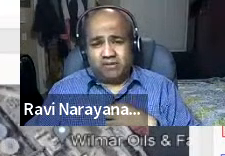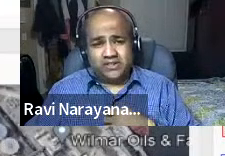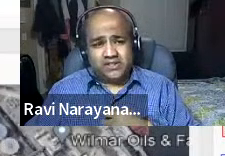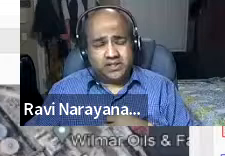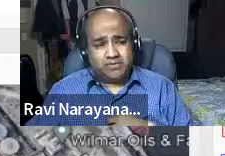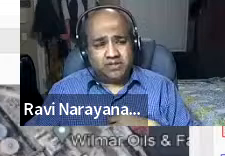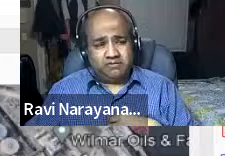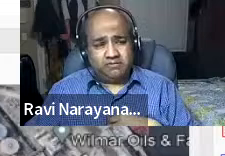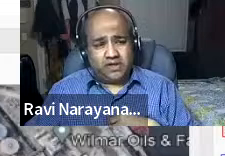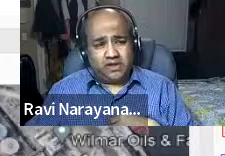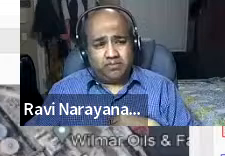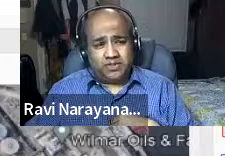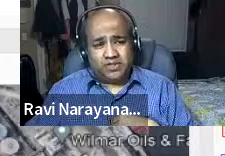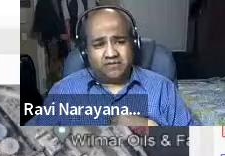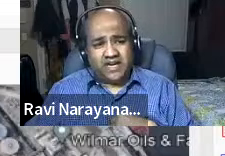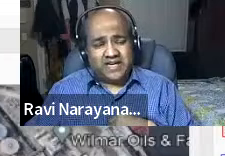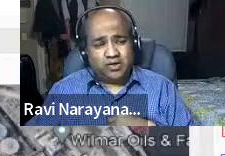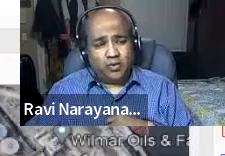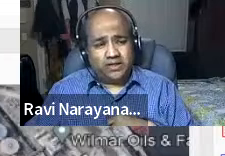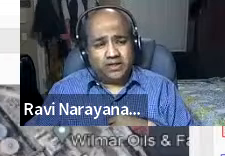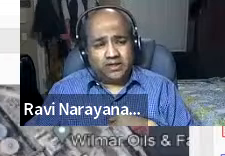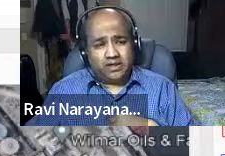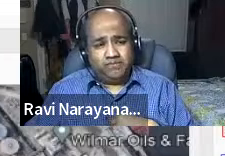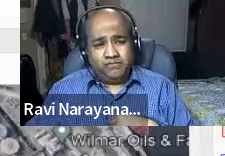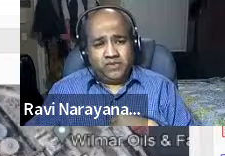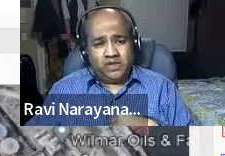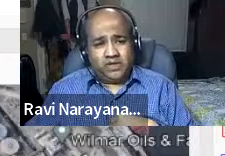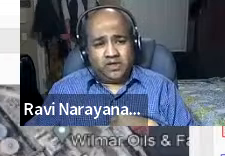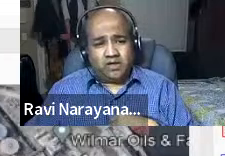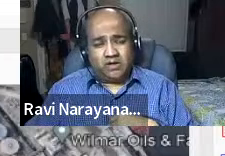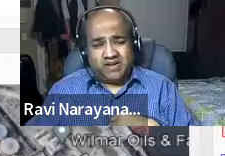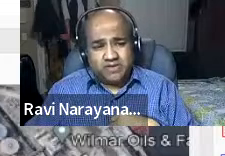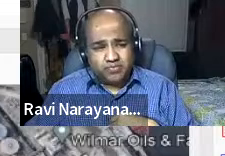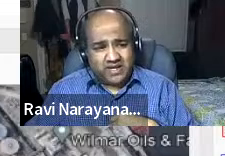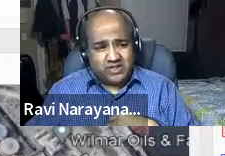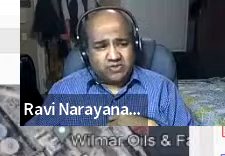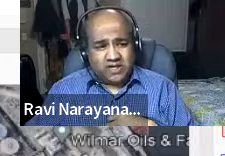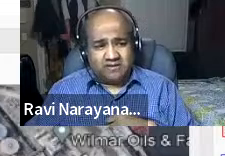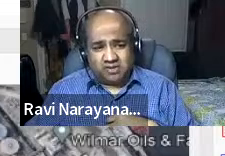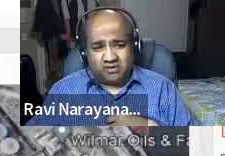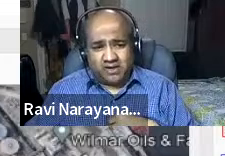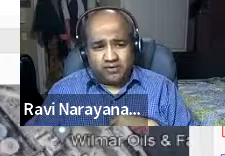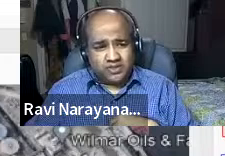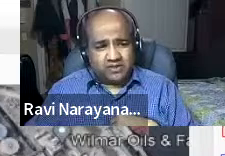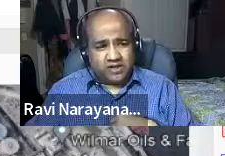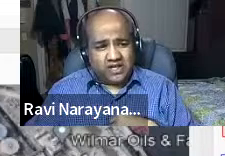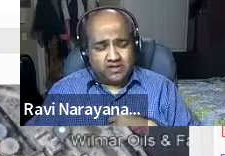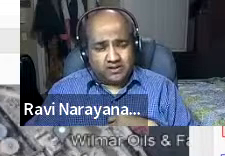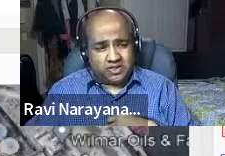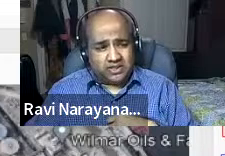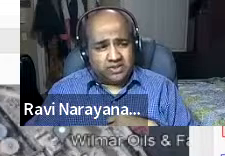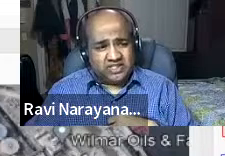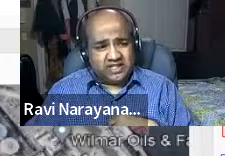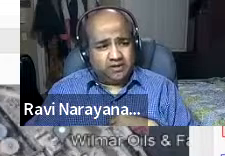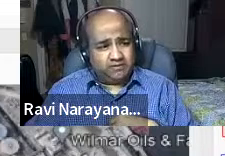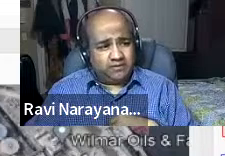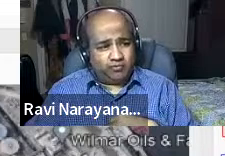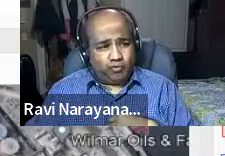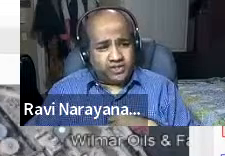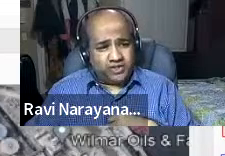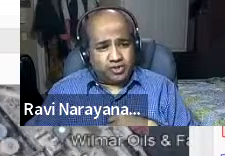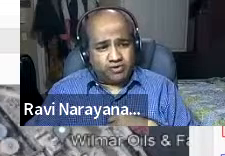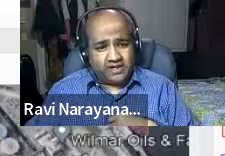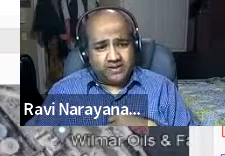have to deal with in terms of preserving adequate clearance space related to the railroad center line on the south side